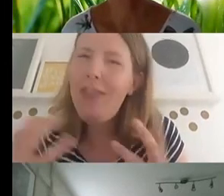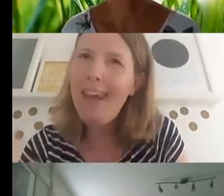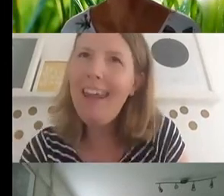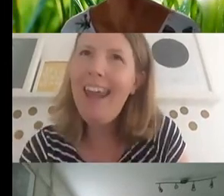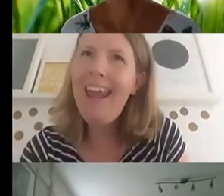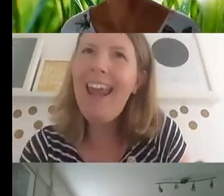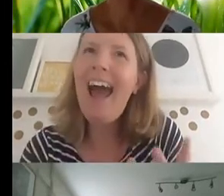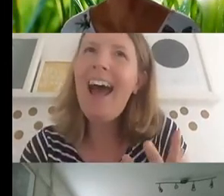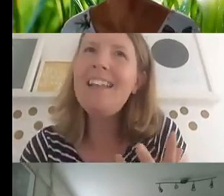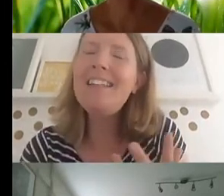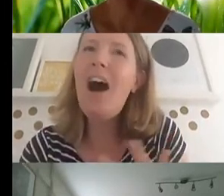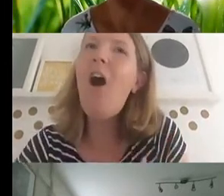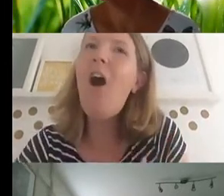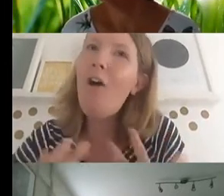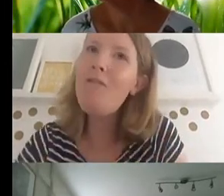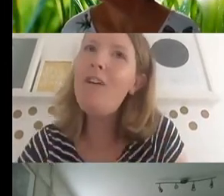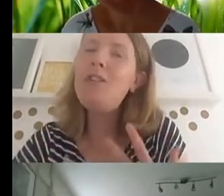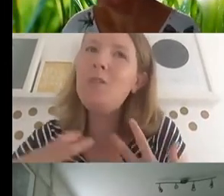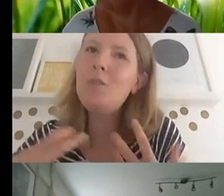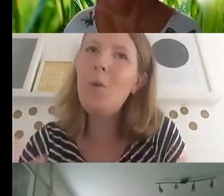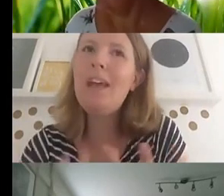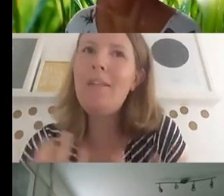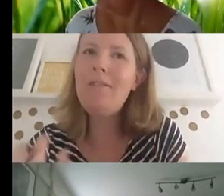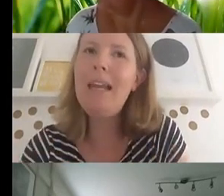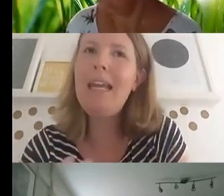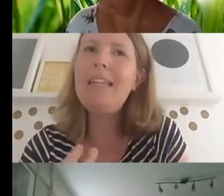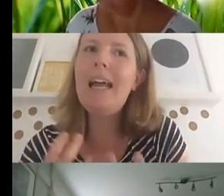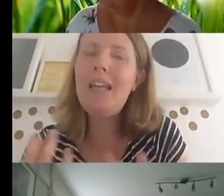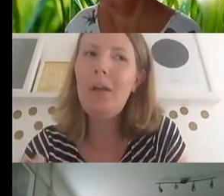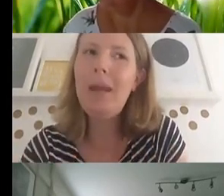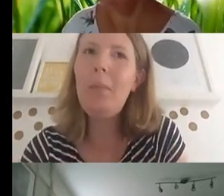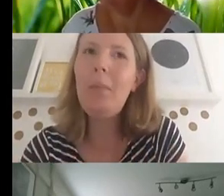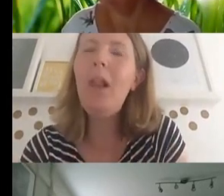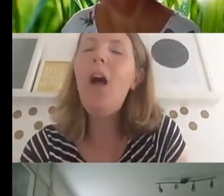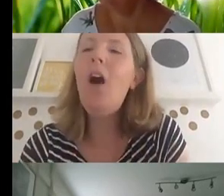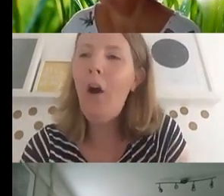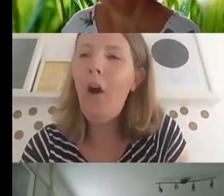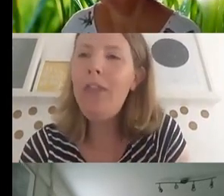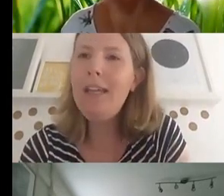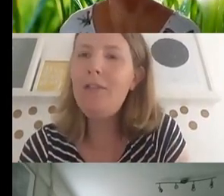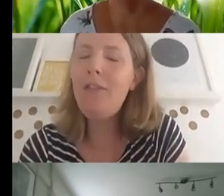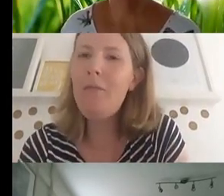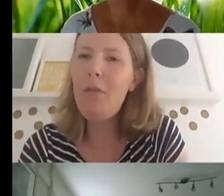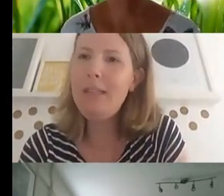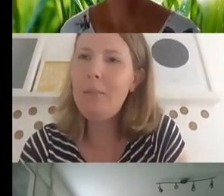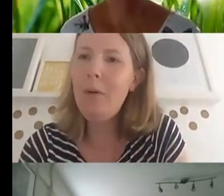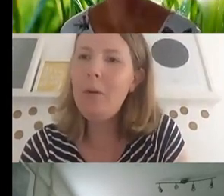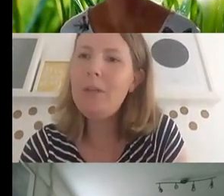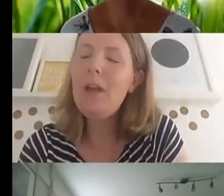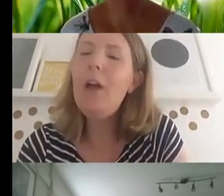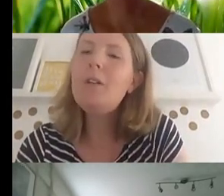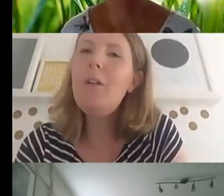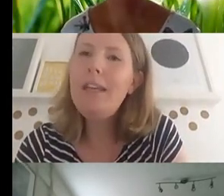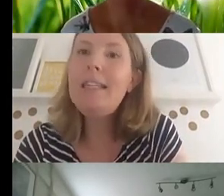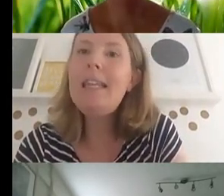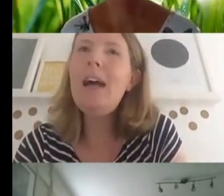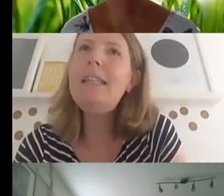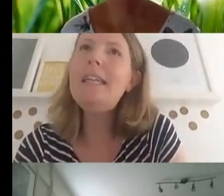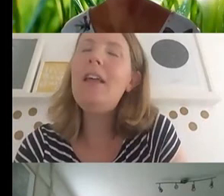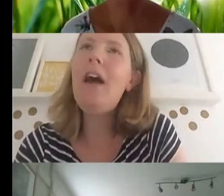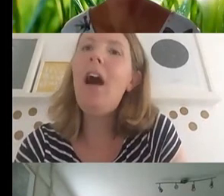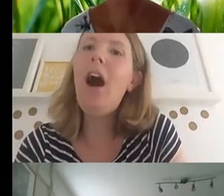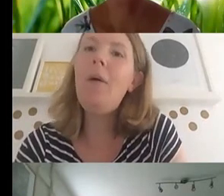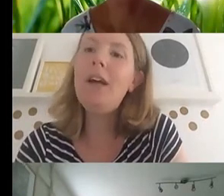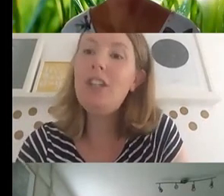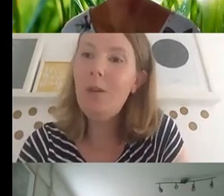our thinking and our offer to schools and families and young people on these 5 principles. So this is the